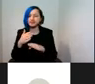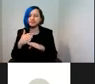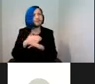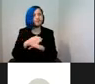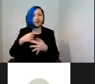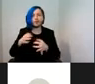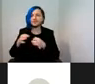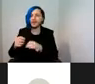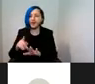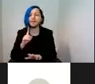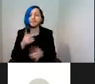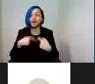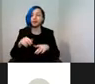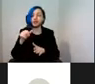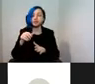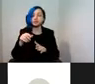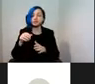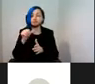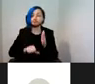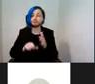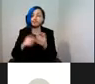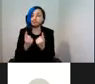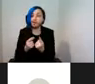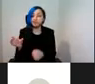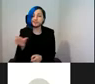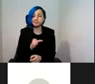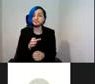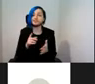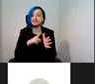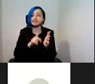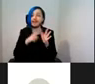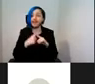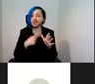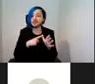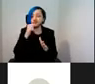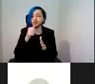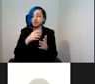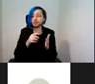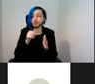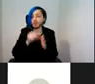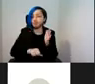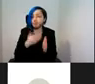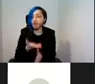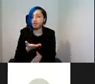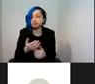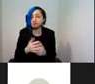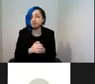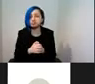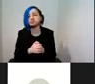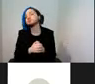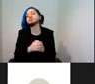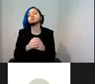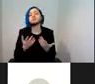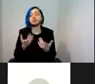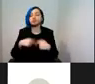and we acquired the product and that was relatively simple to acquire because it came under design rights in terms of being able to acquire things.